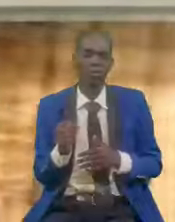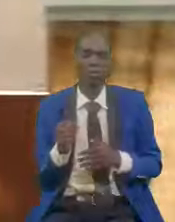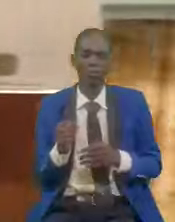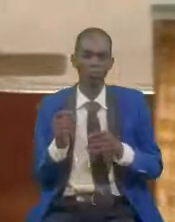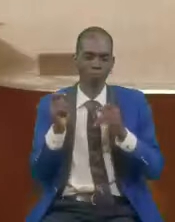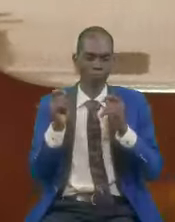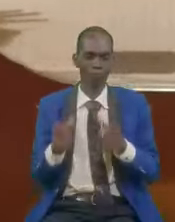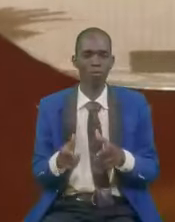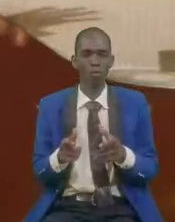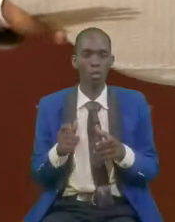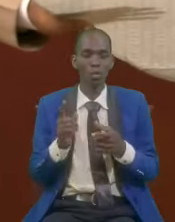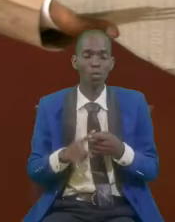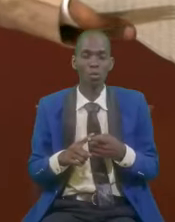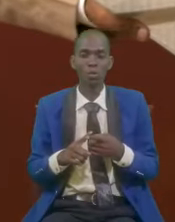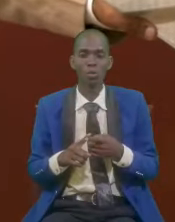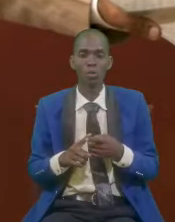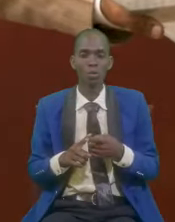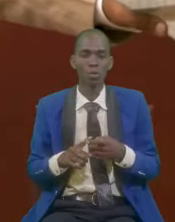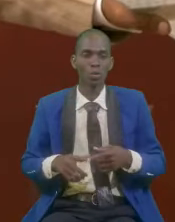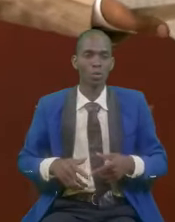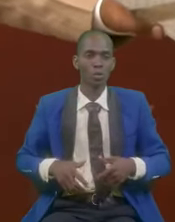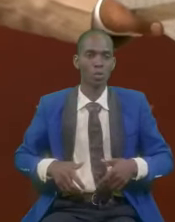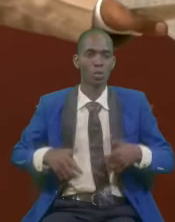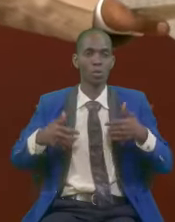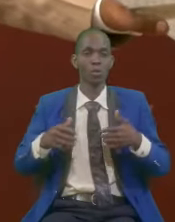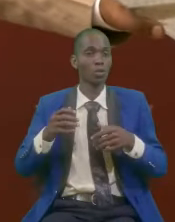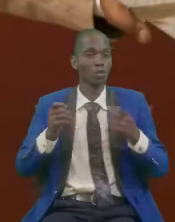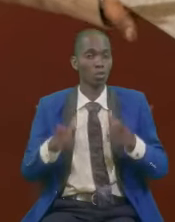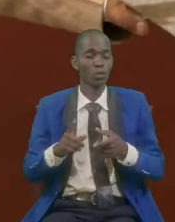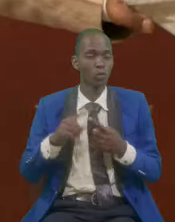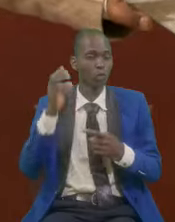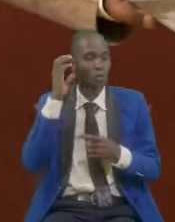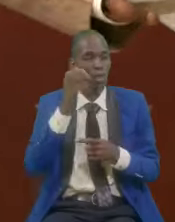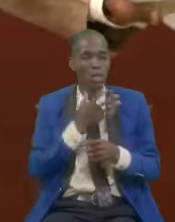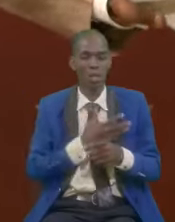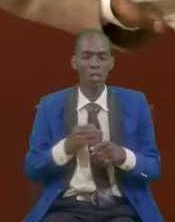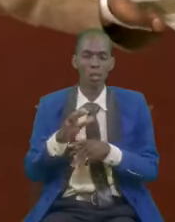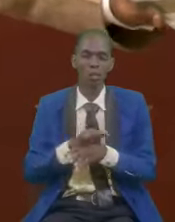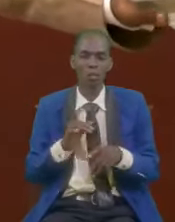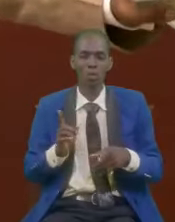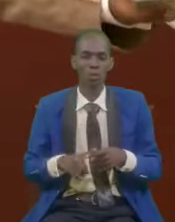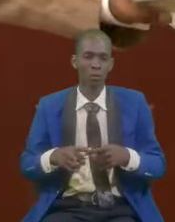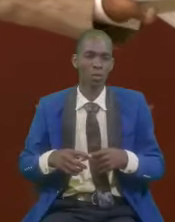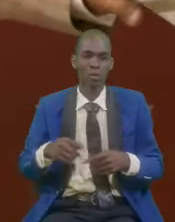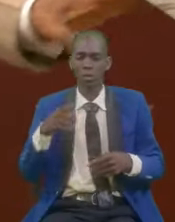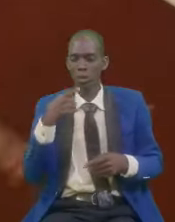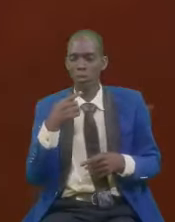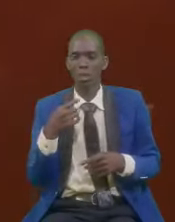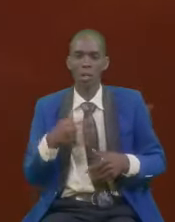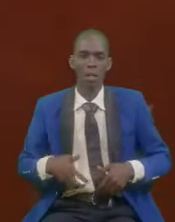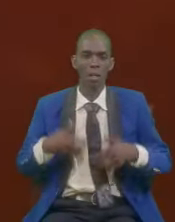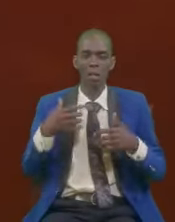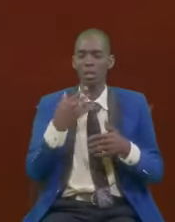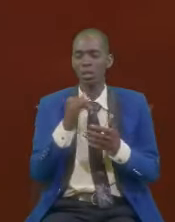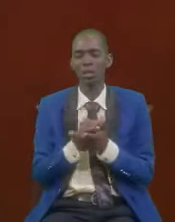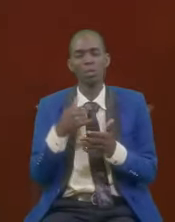to wrath and to get angry and to say, we'll pull everything down. As